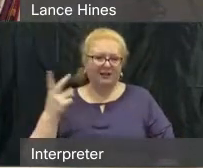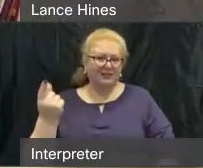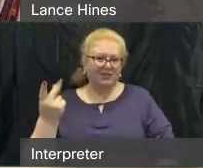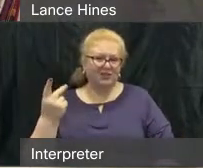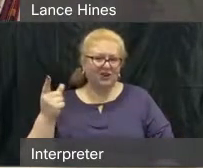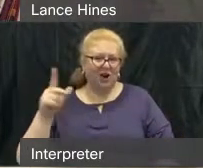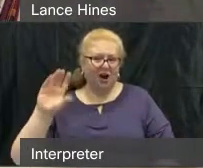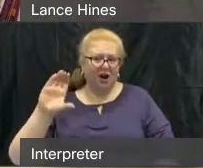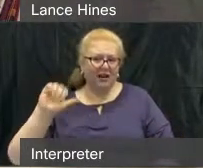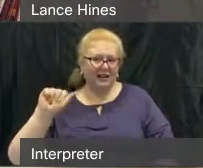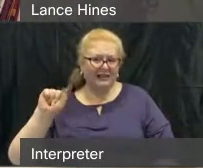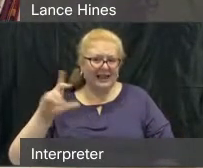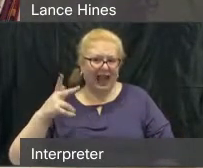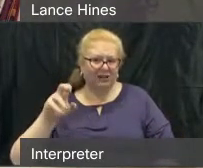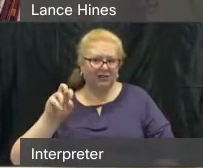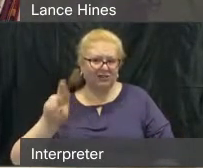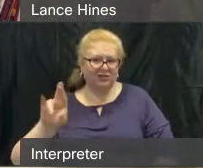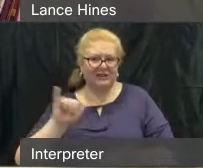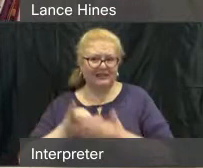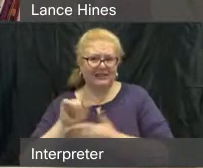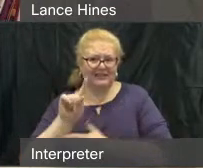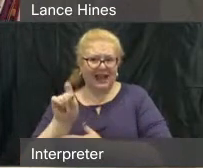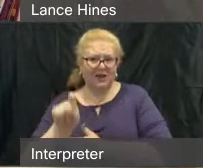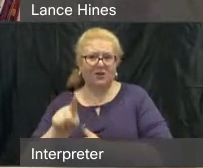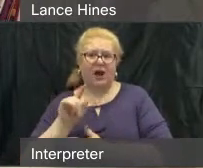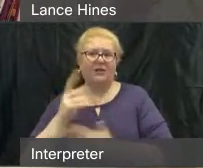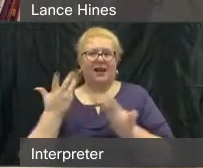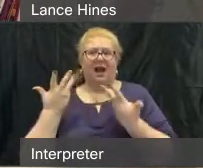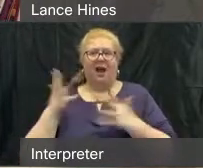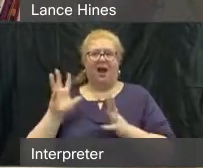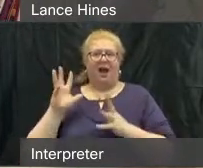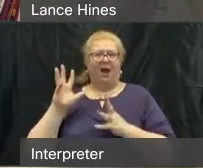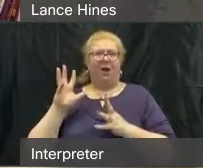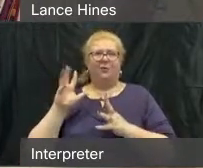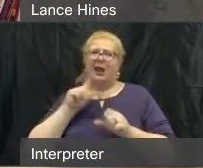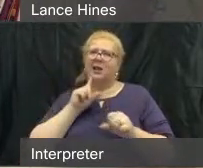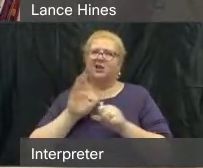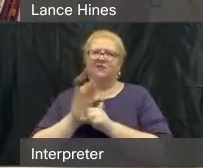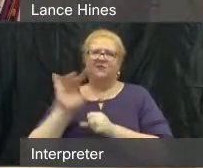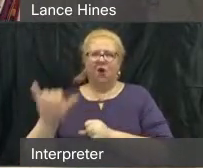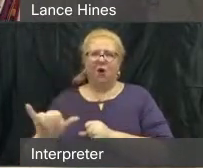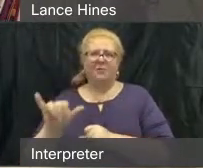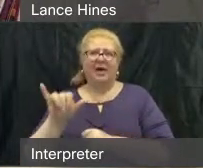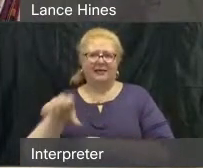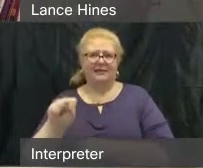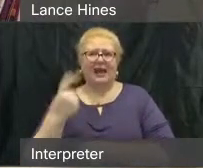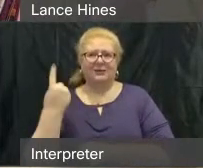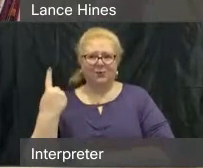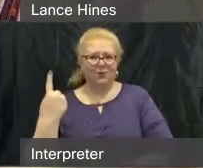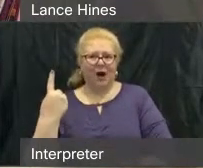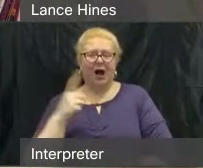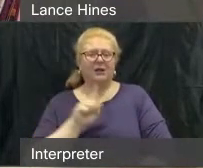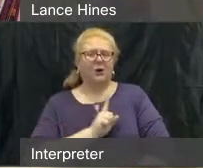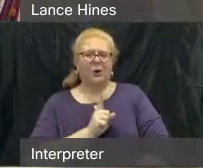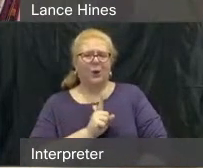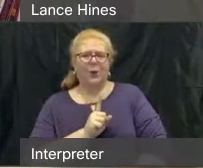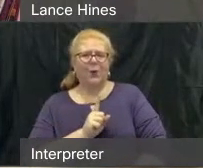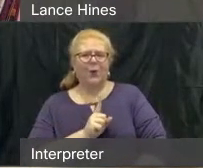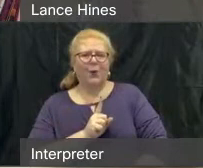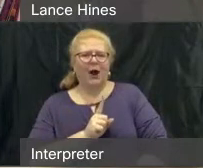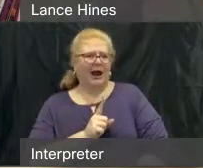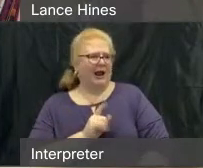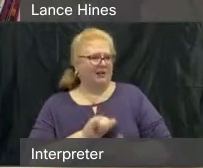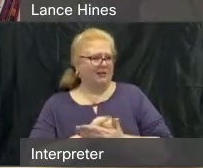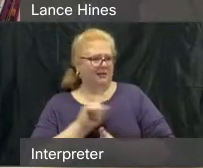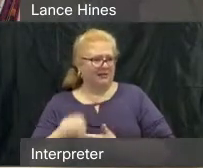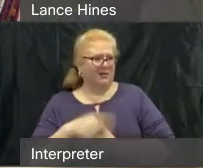Is that, and I've had that confirmed. So my question is, where is that the